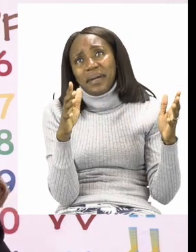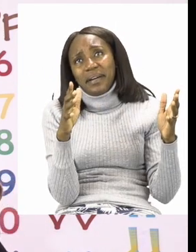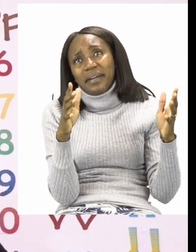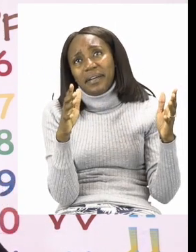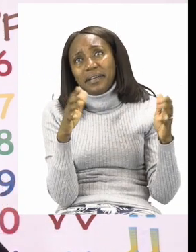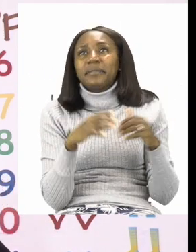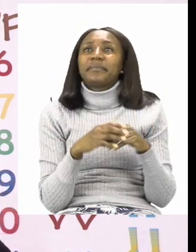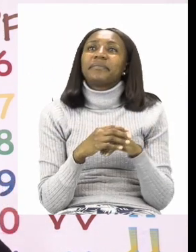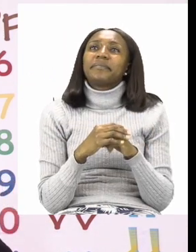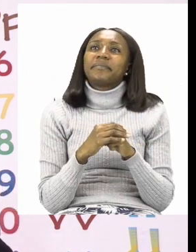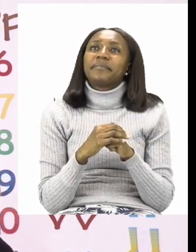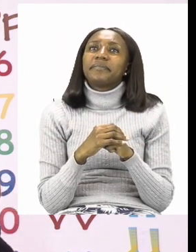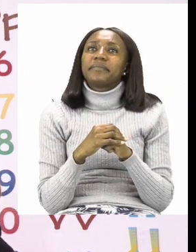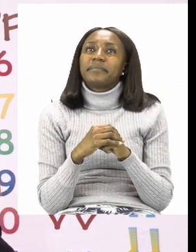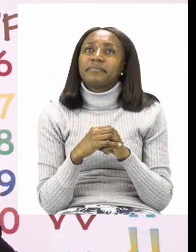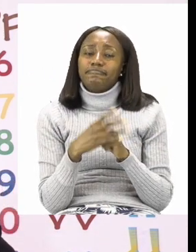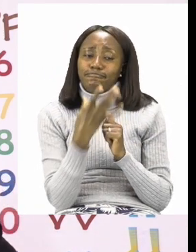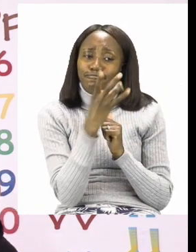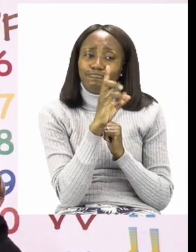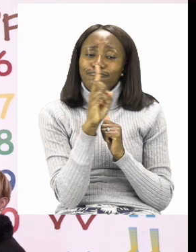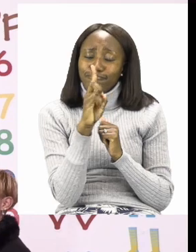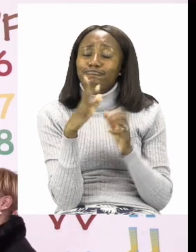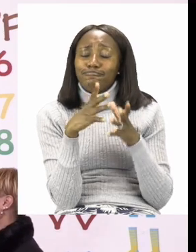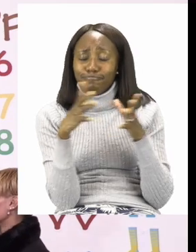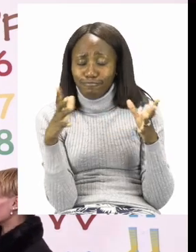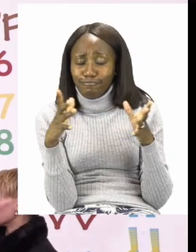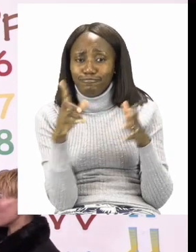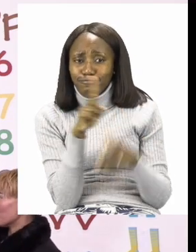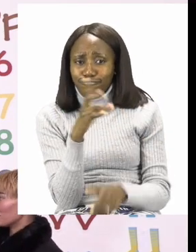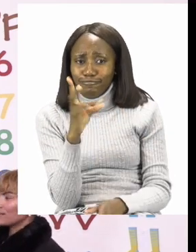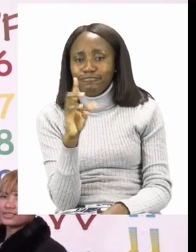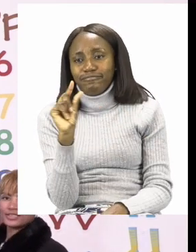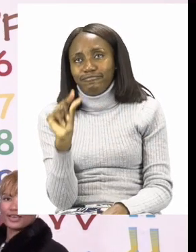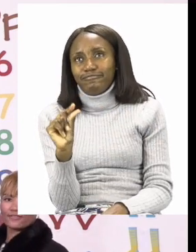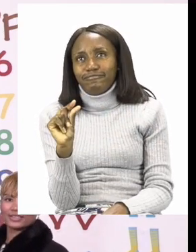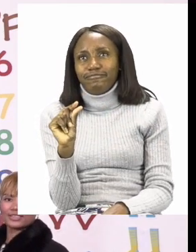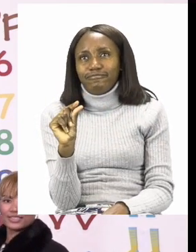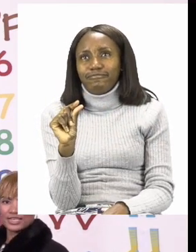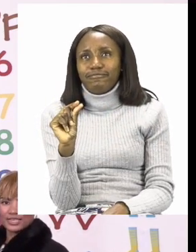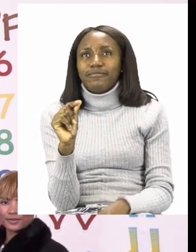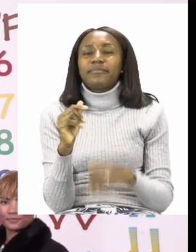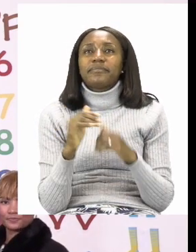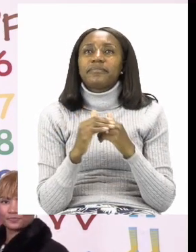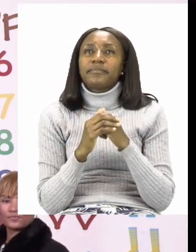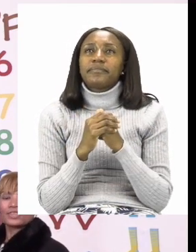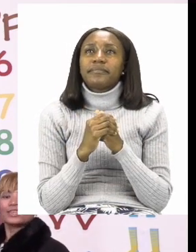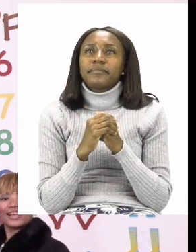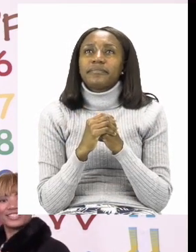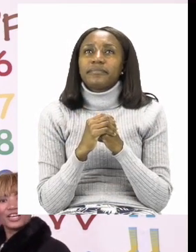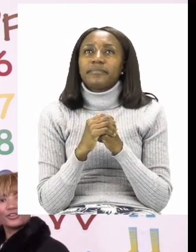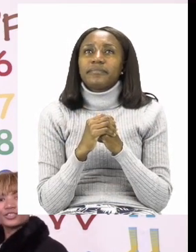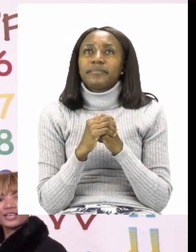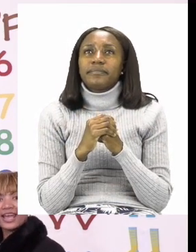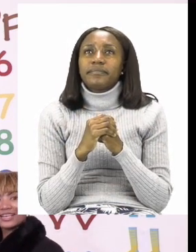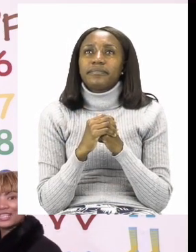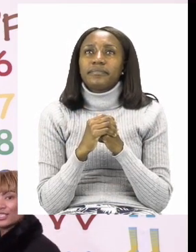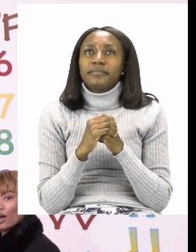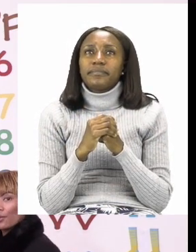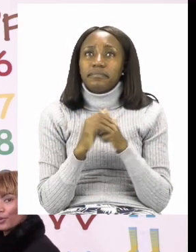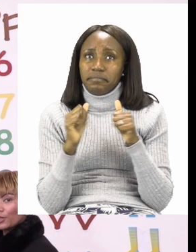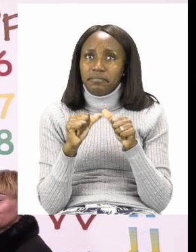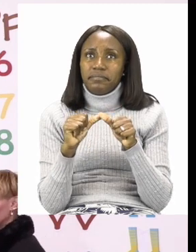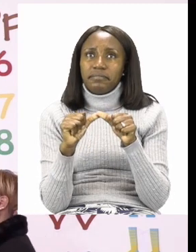the number 71 is bigger than the number 17. Let's go to the